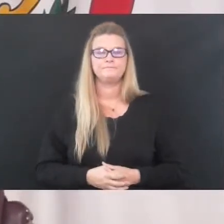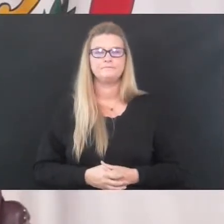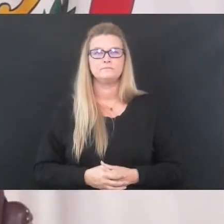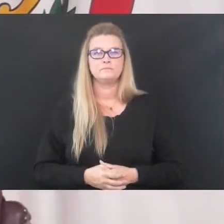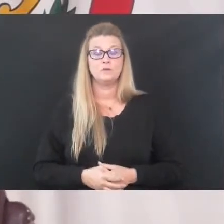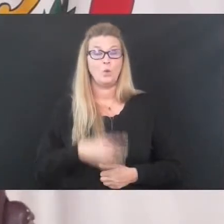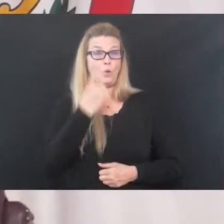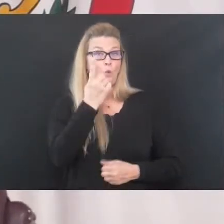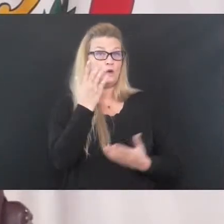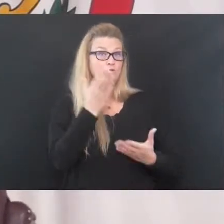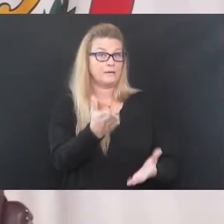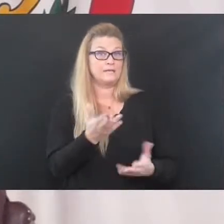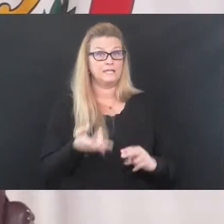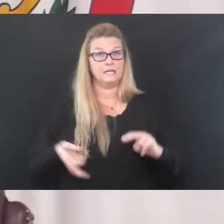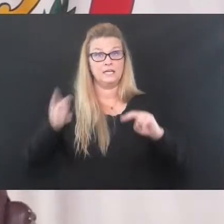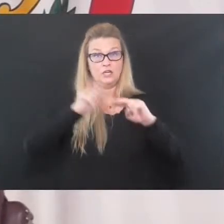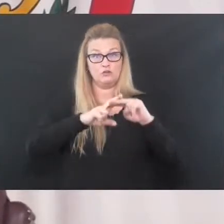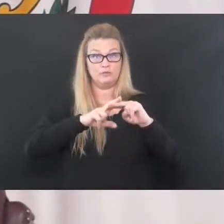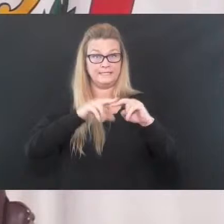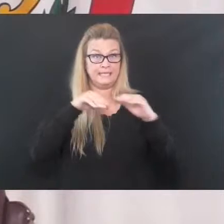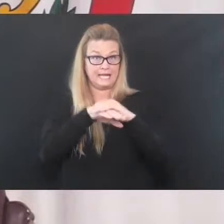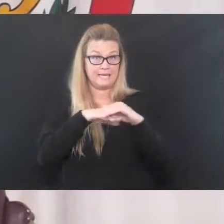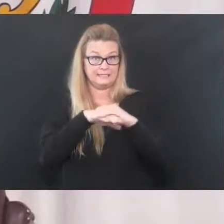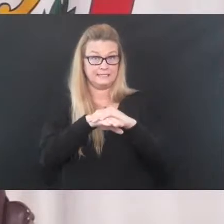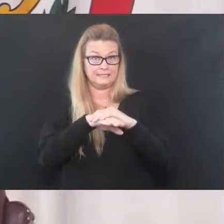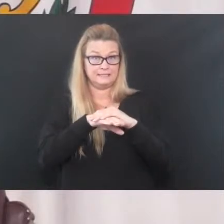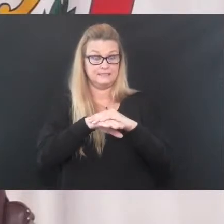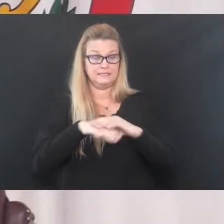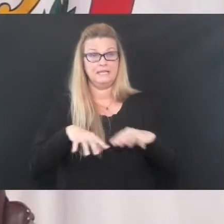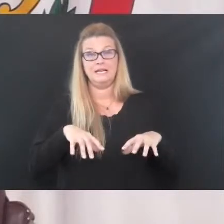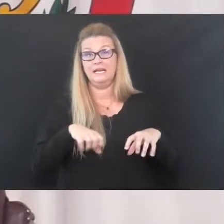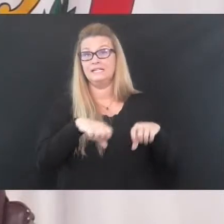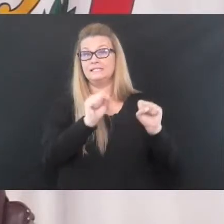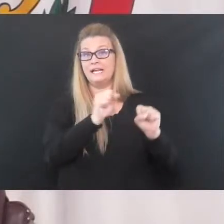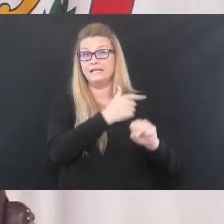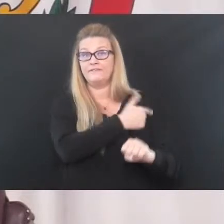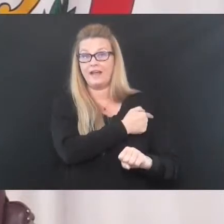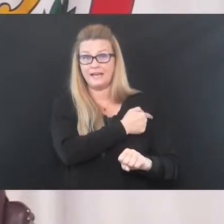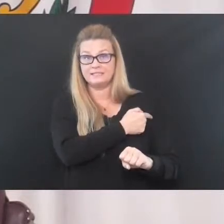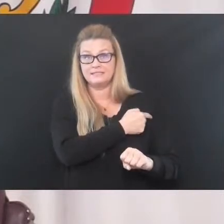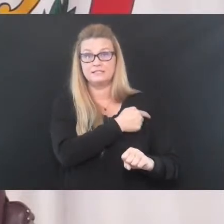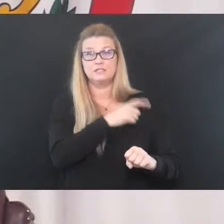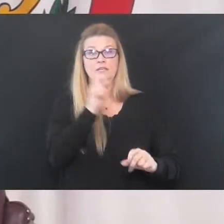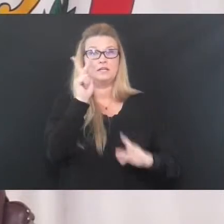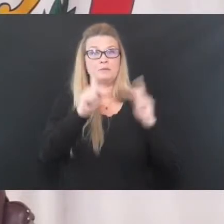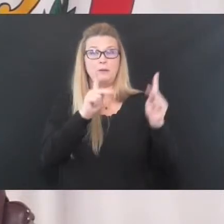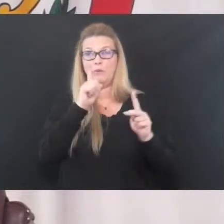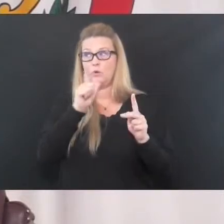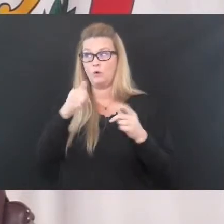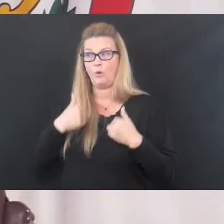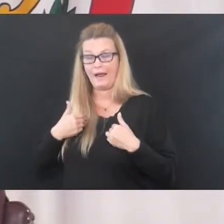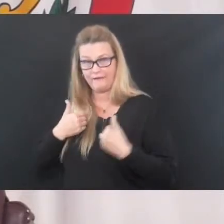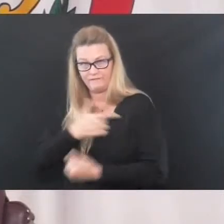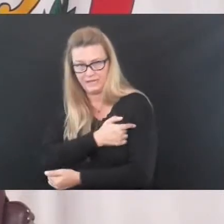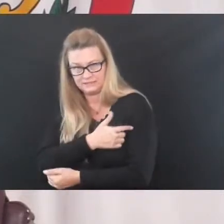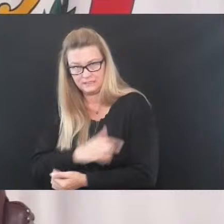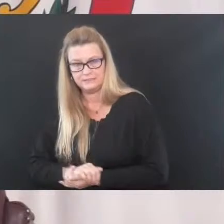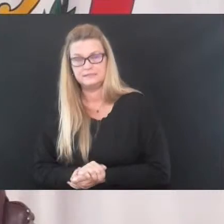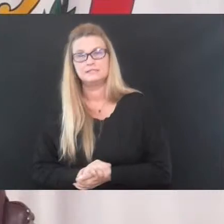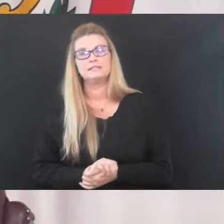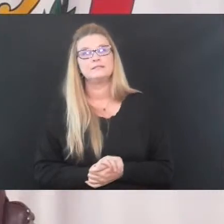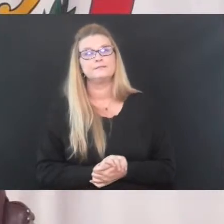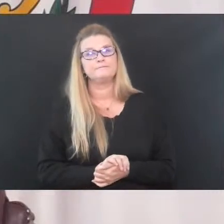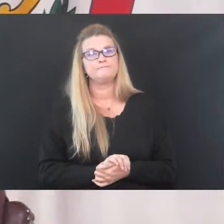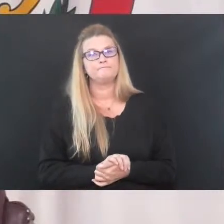One of them is increasing access, taking the vaccine to the unvaccinated, and doing